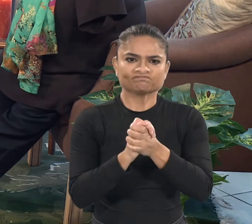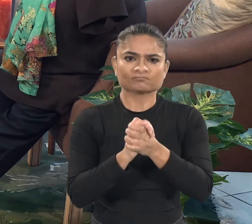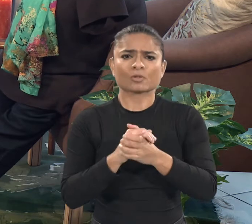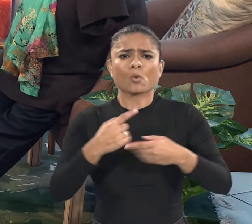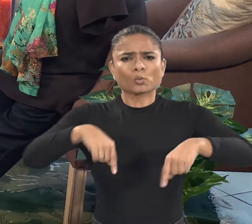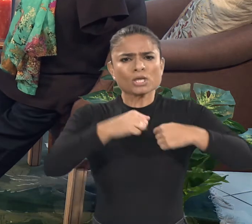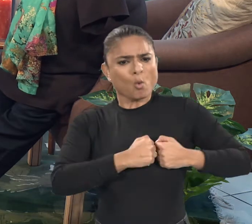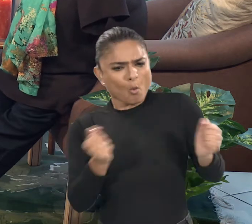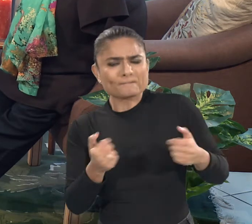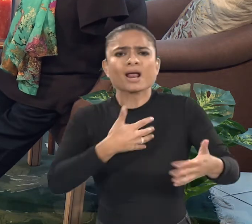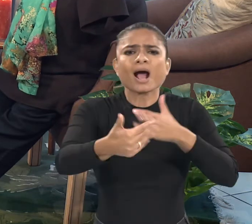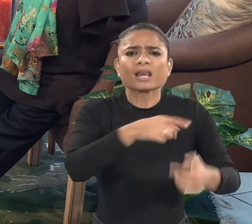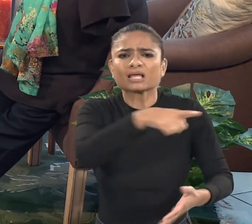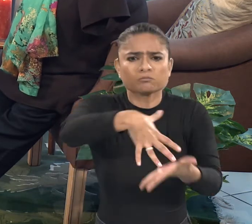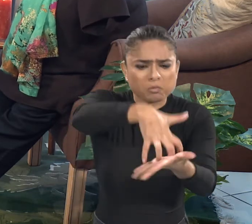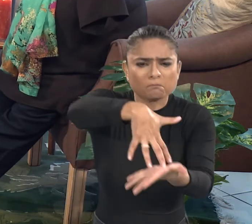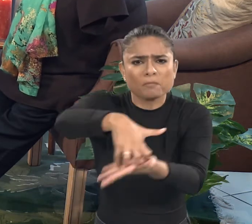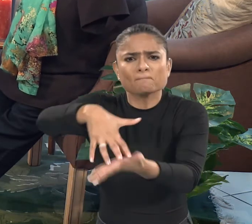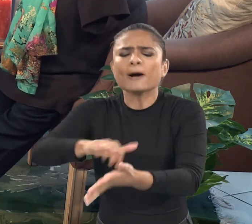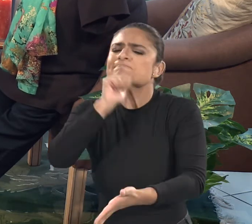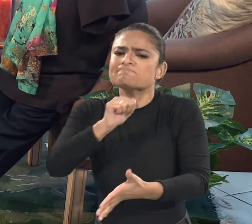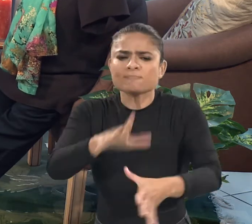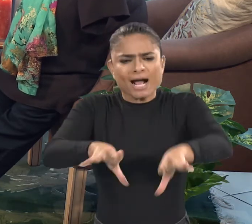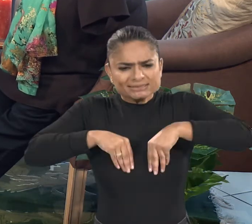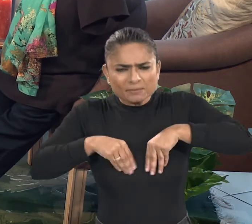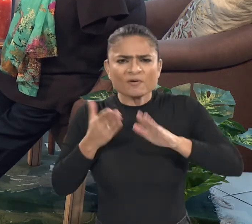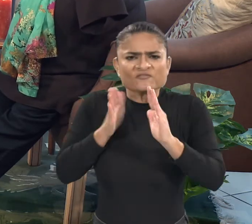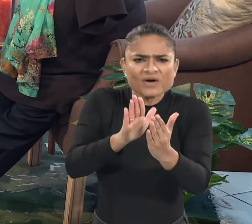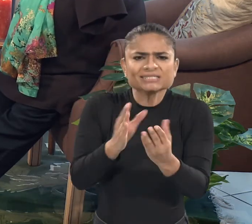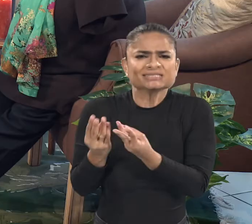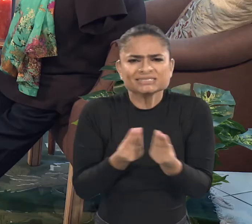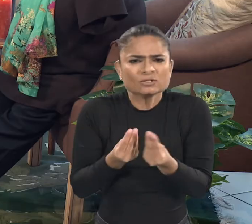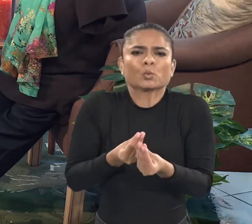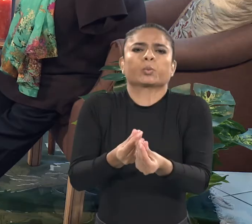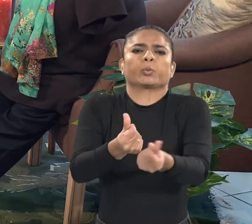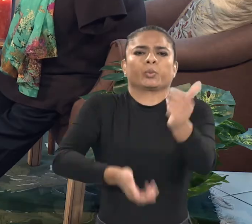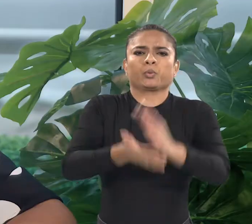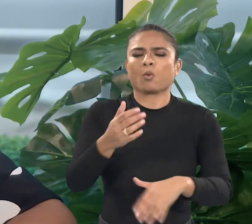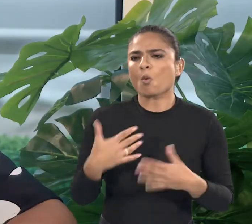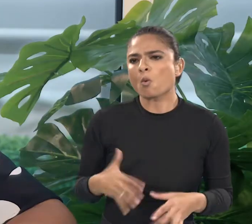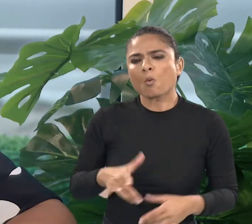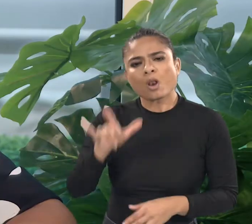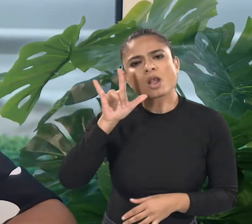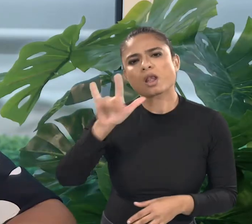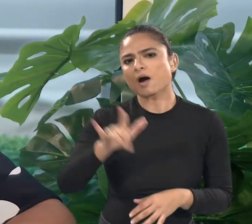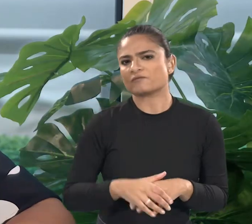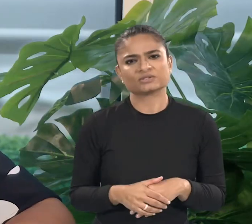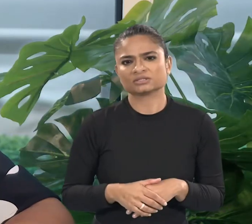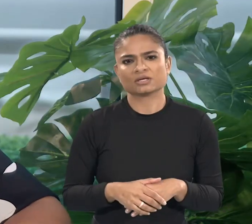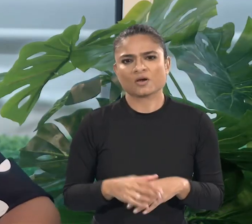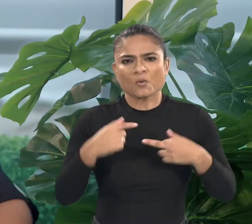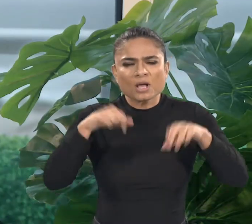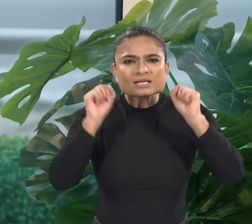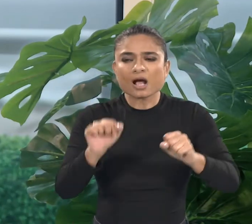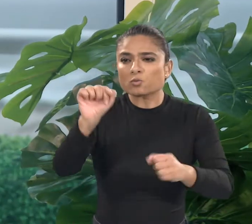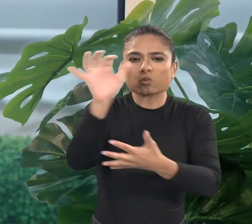the potential failures or setbacks, then we can truly be our greatest strengths. Absolutely. I love that.